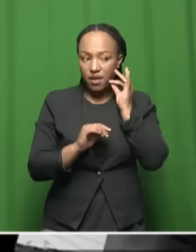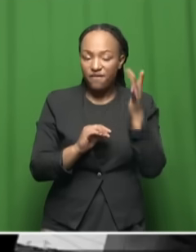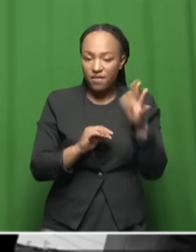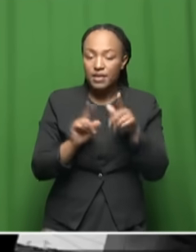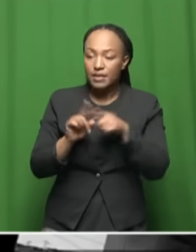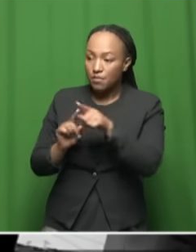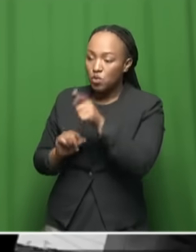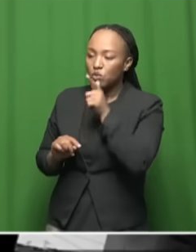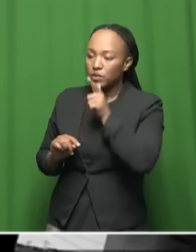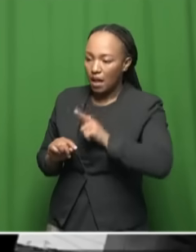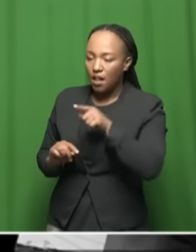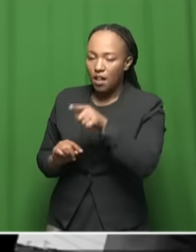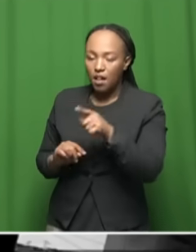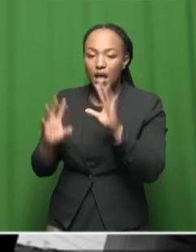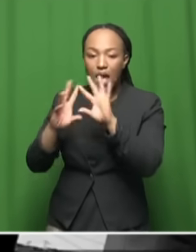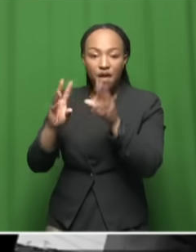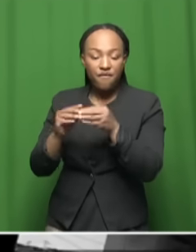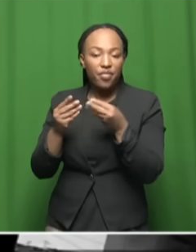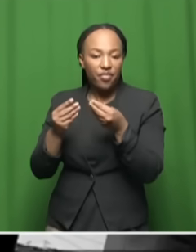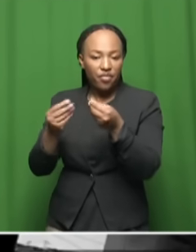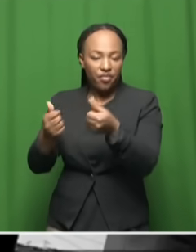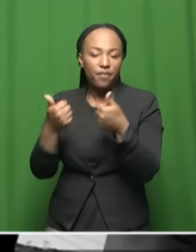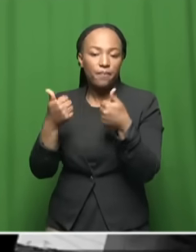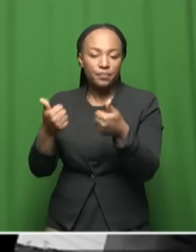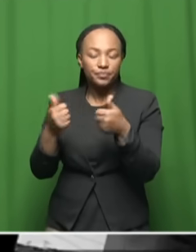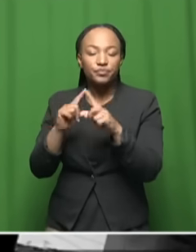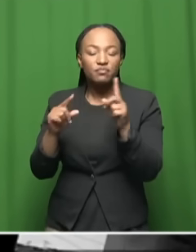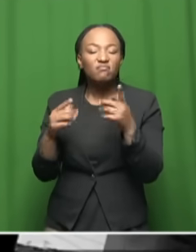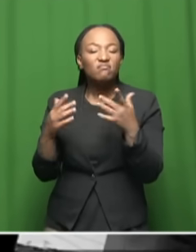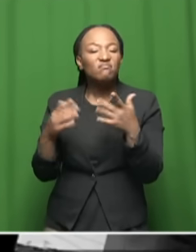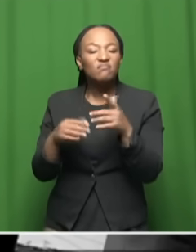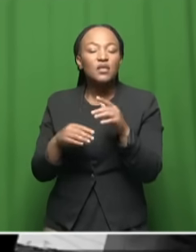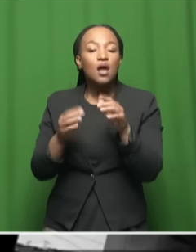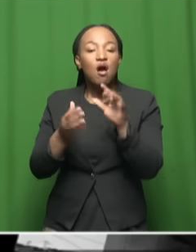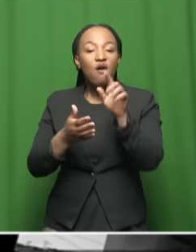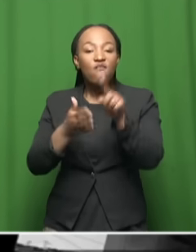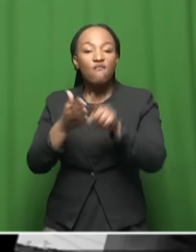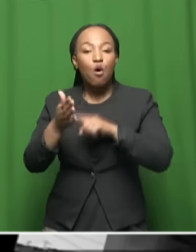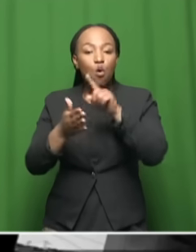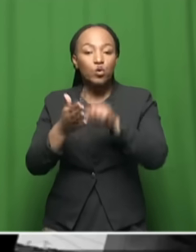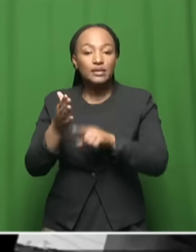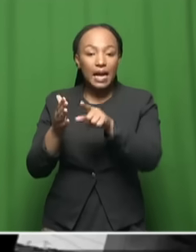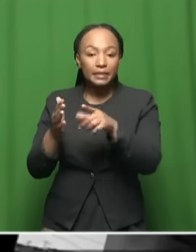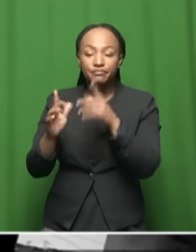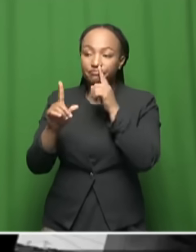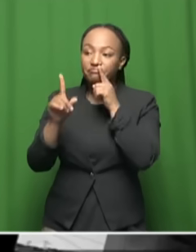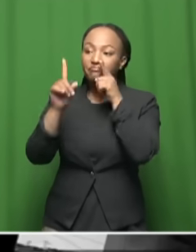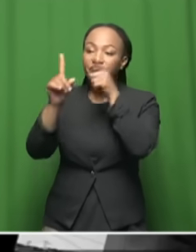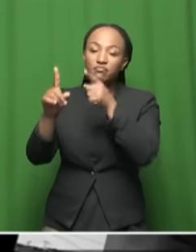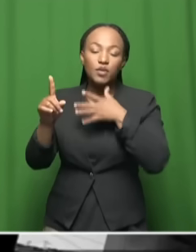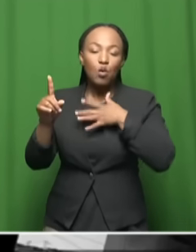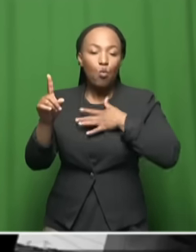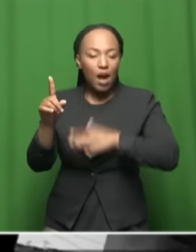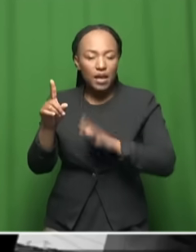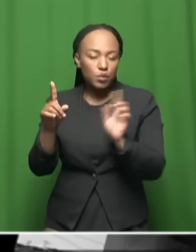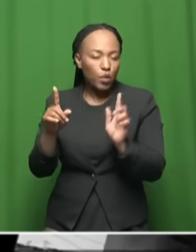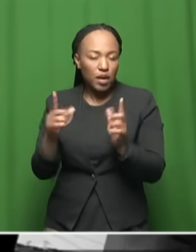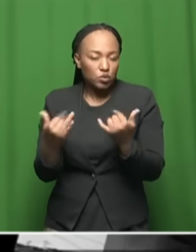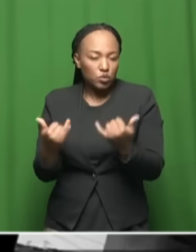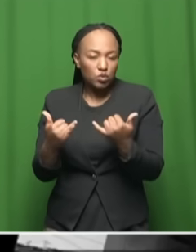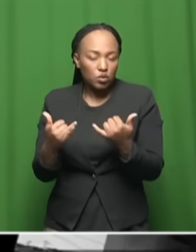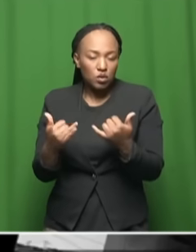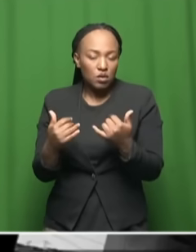things are moving swiftly. But what are some of the aspirations of the voters behind you who are going to make their mark today?